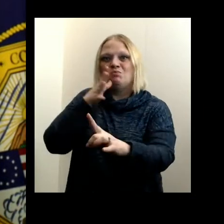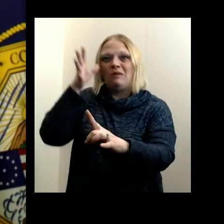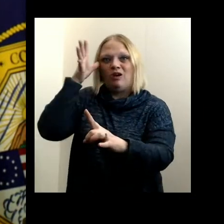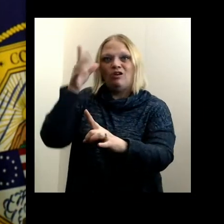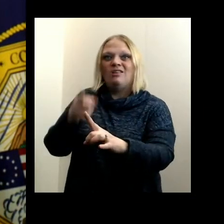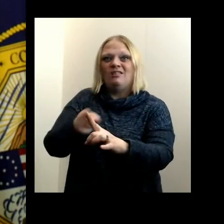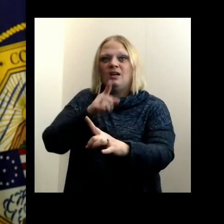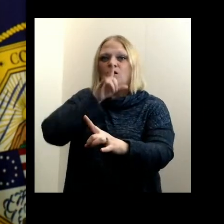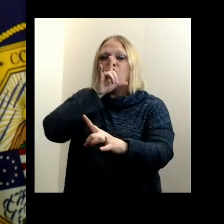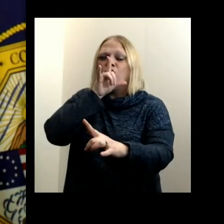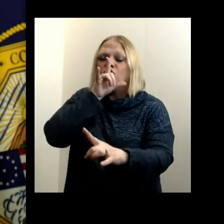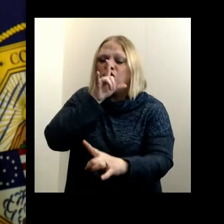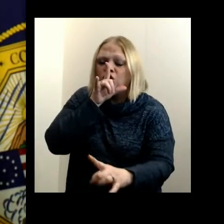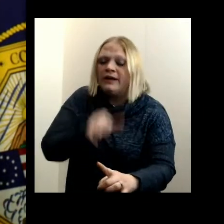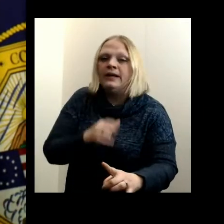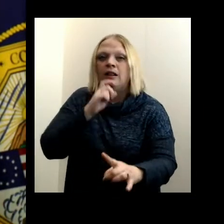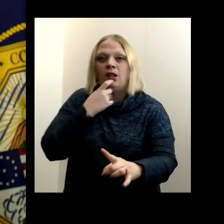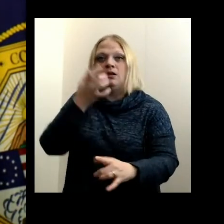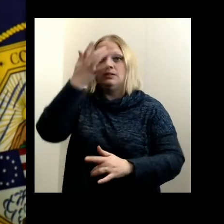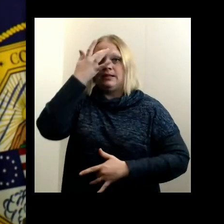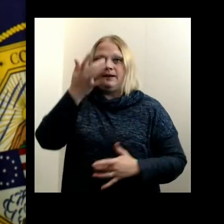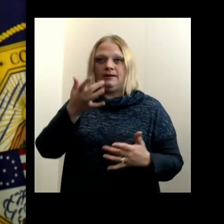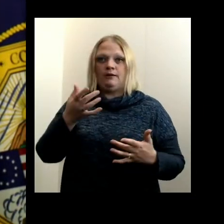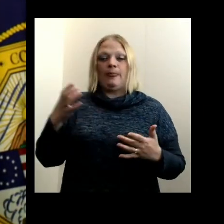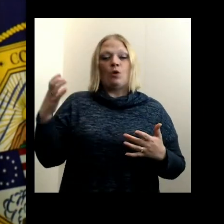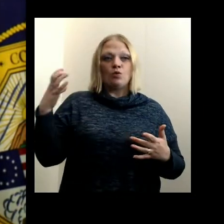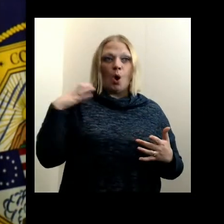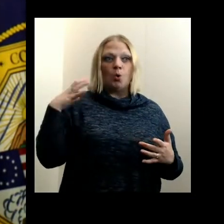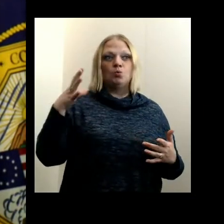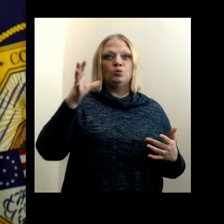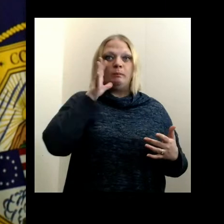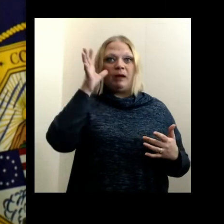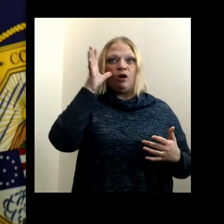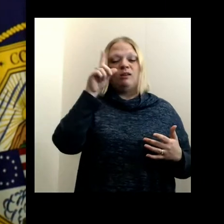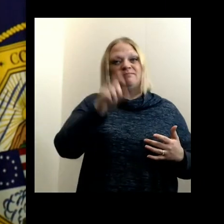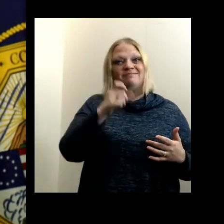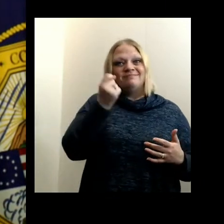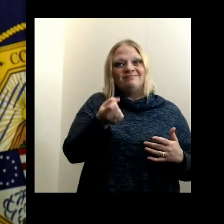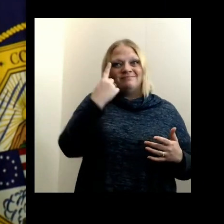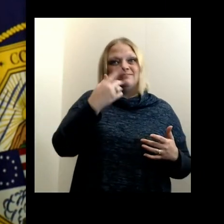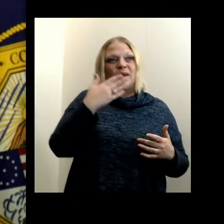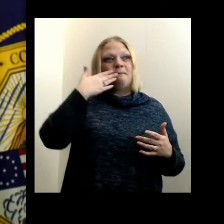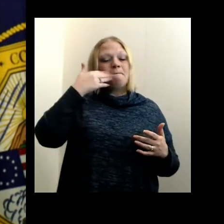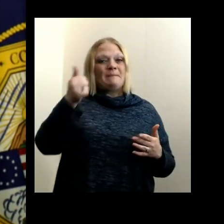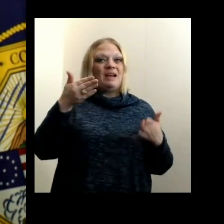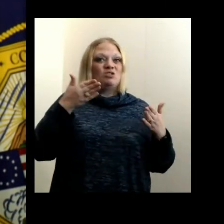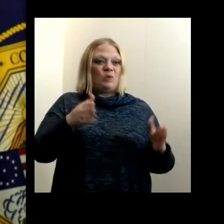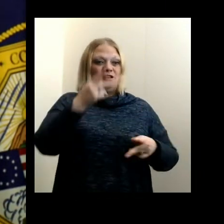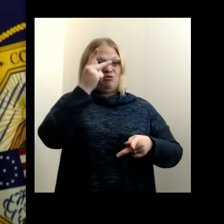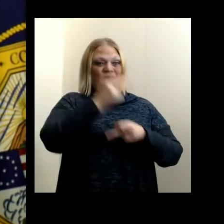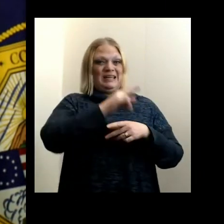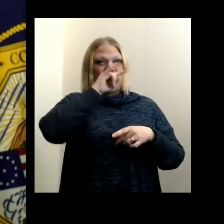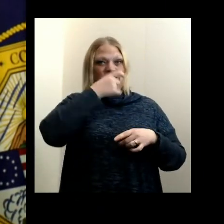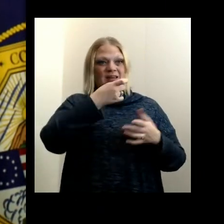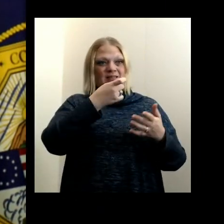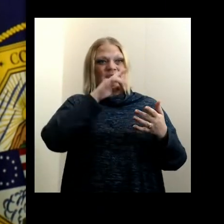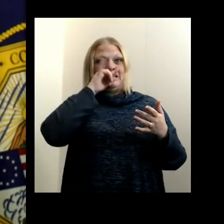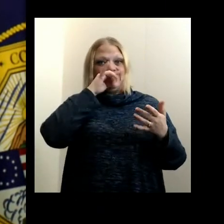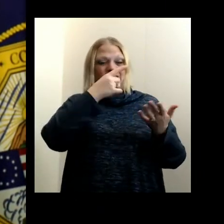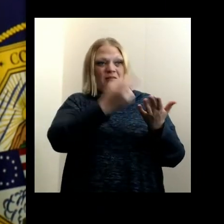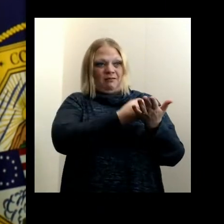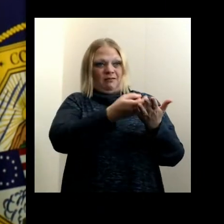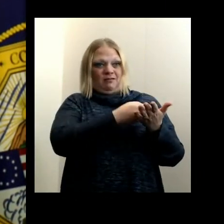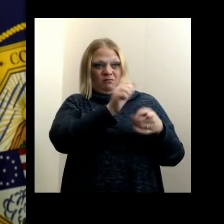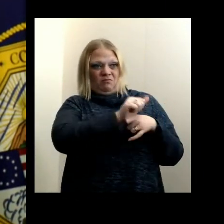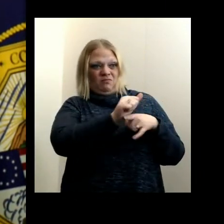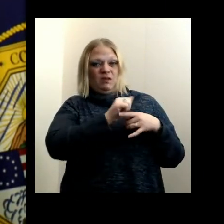And it's important that the coaches understand and the parents understand that the best way to keep the kids on the ice, even if it's just practicing, is